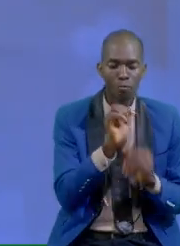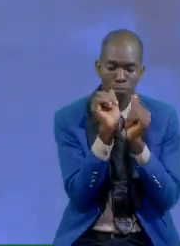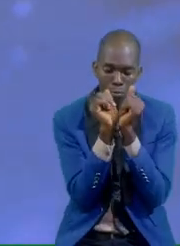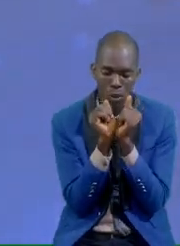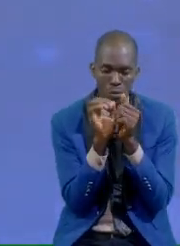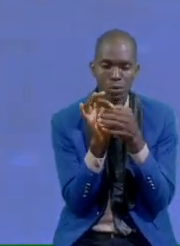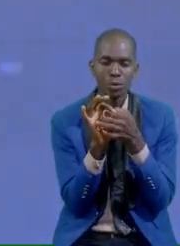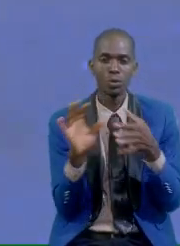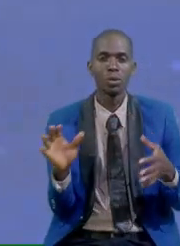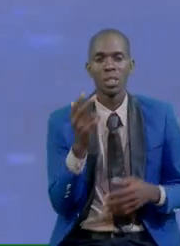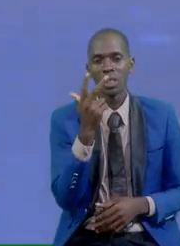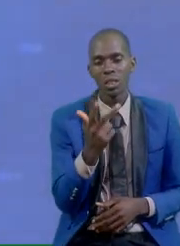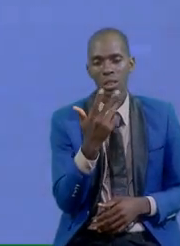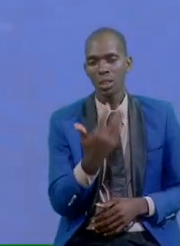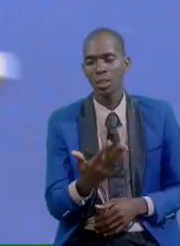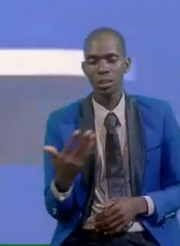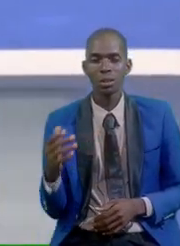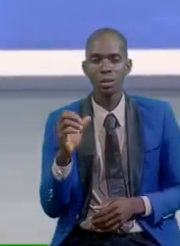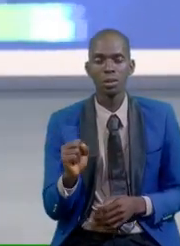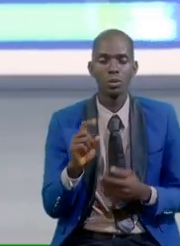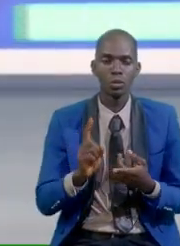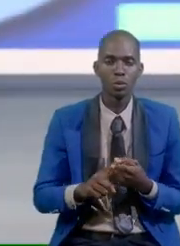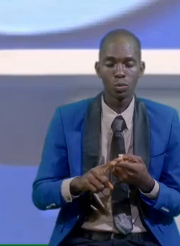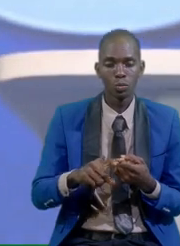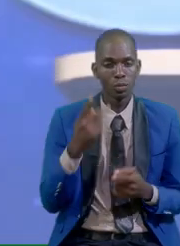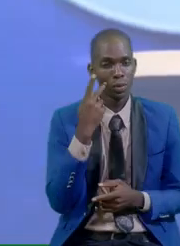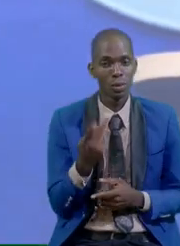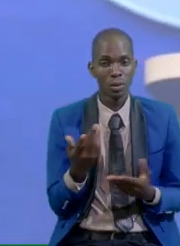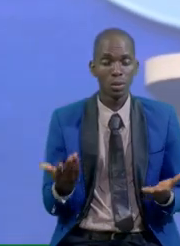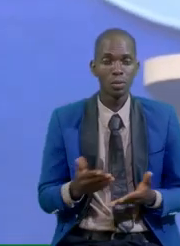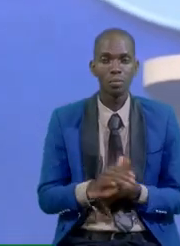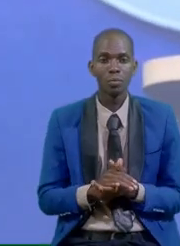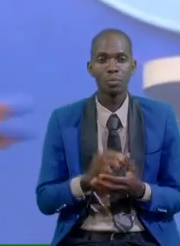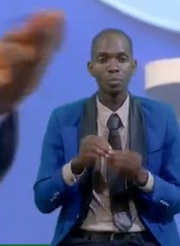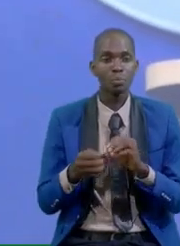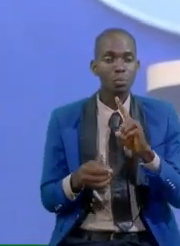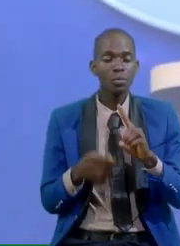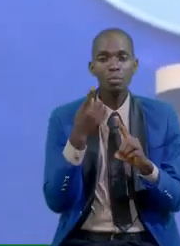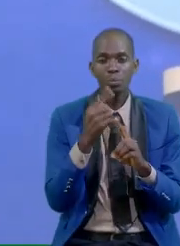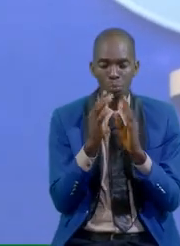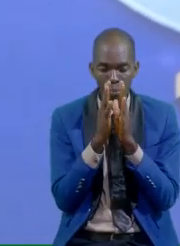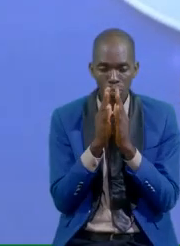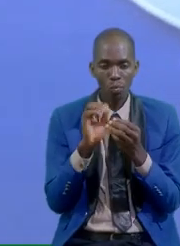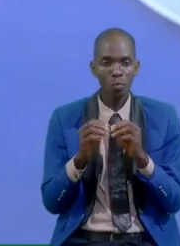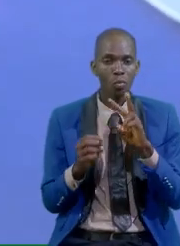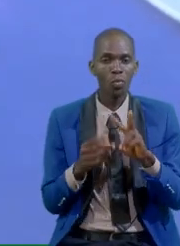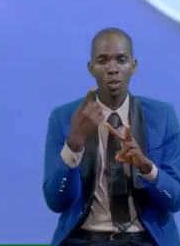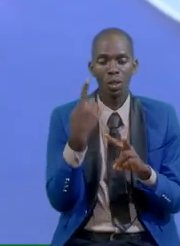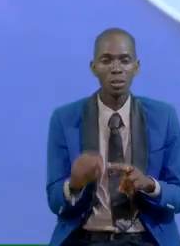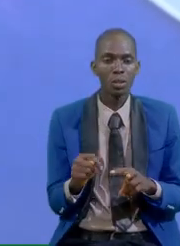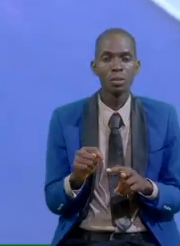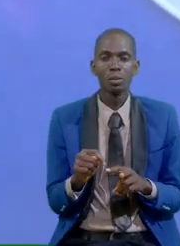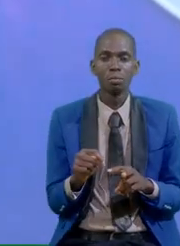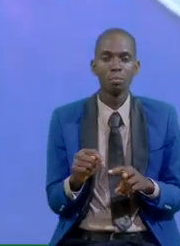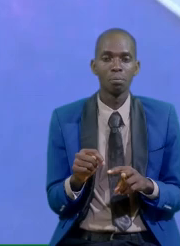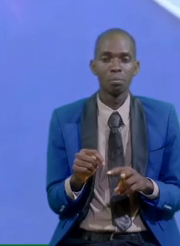loose. Three things we're looking at. Number one, we're looking at the prayer. Number two, we're looking at the praises. Number three,